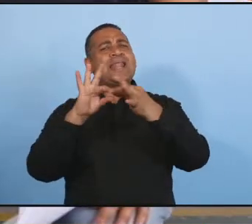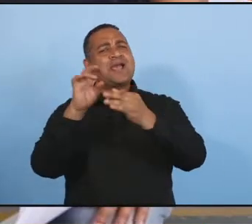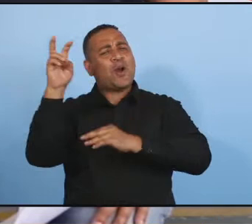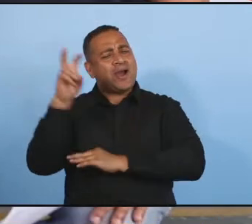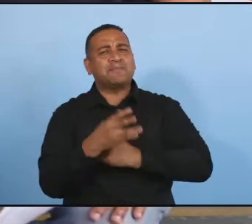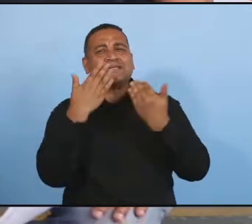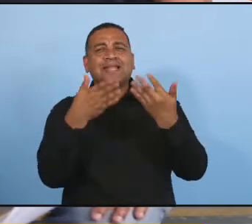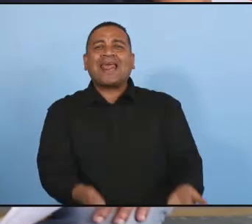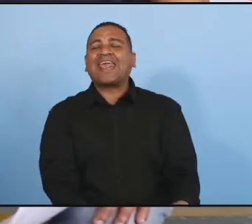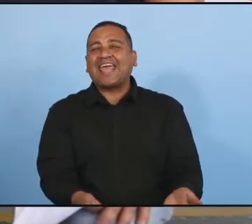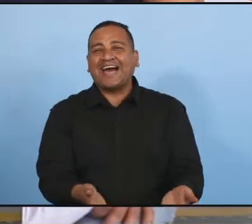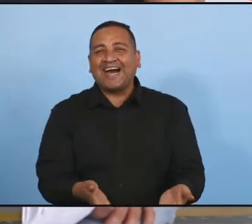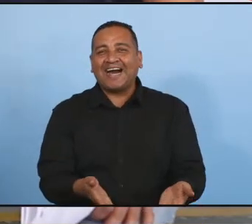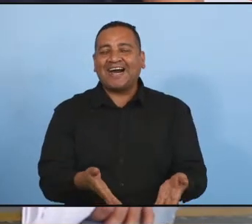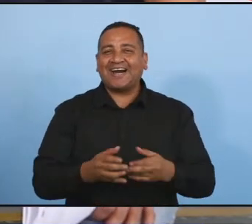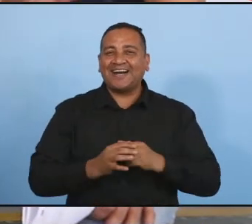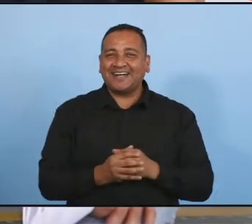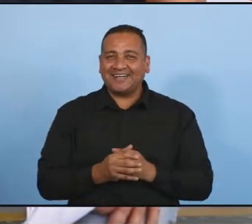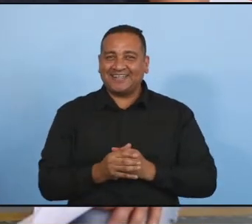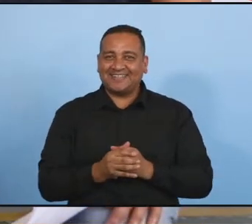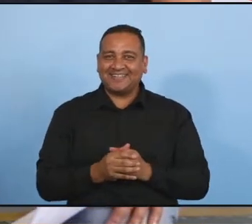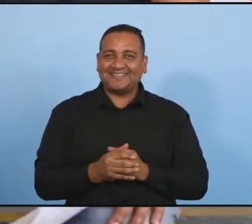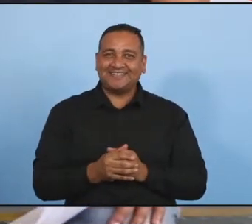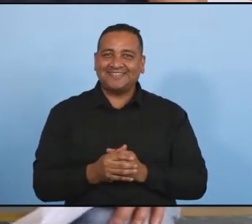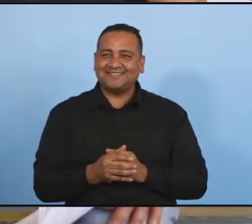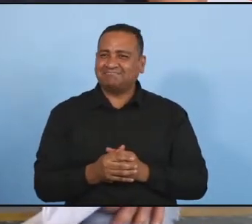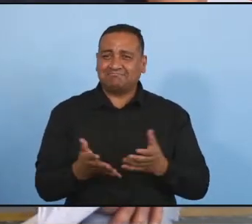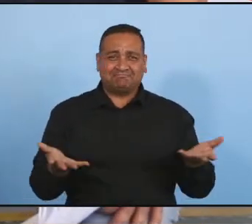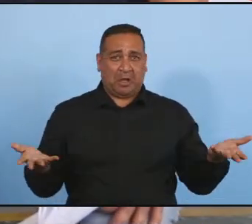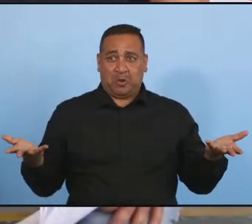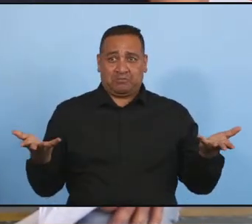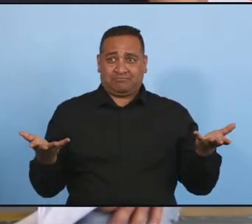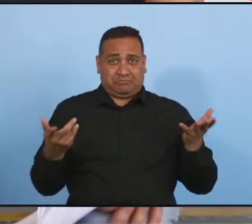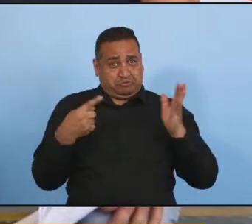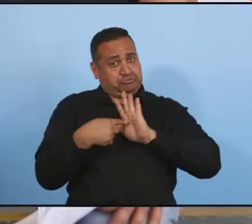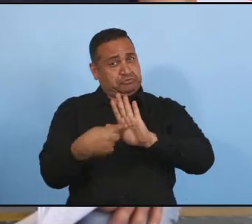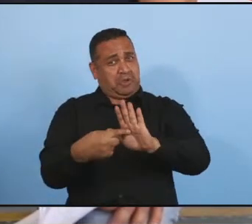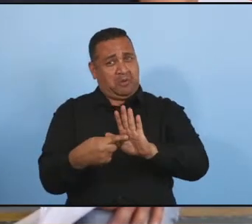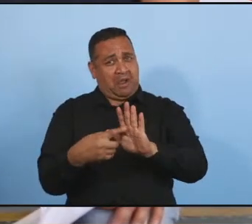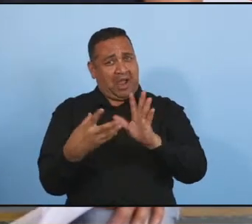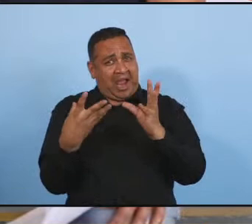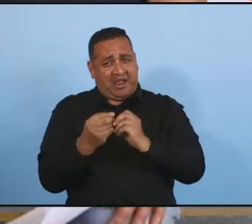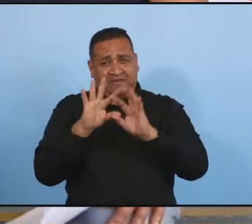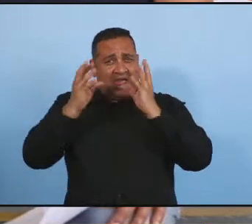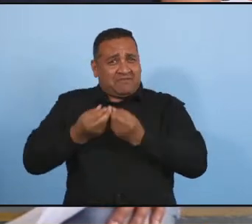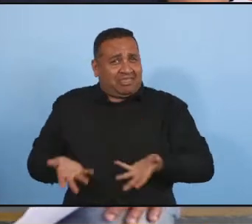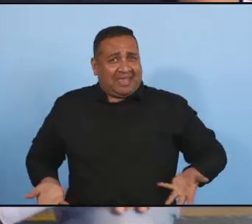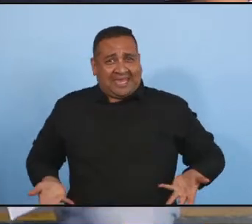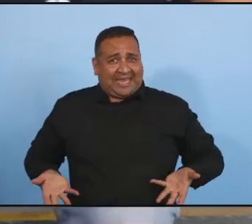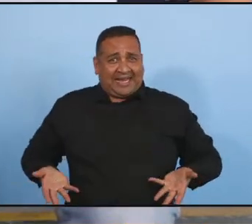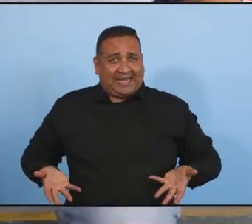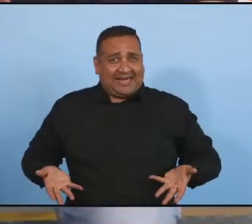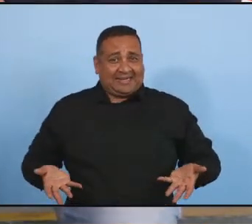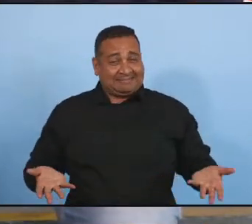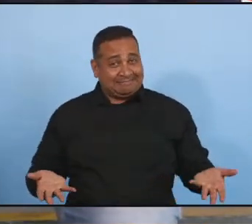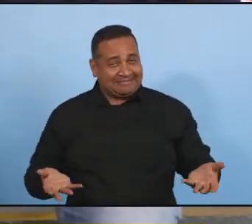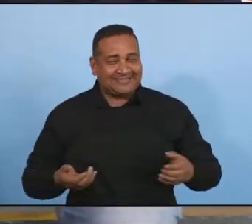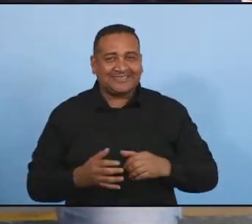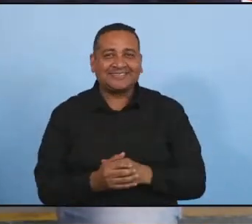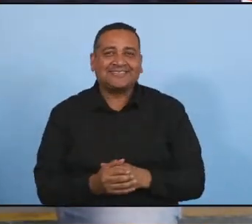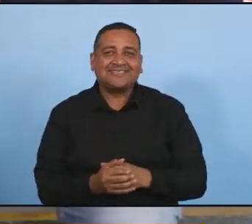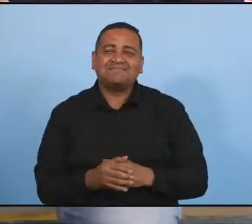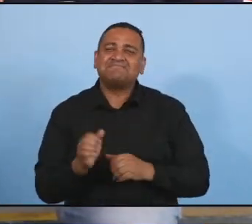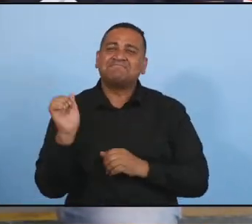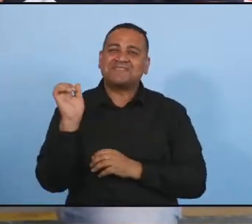tertiary institution of choice. That would be that alone is a reason to do that. So obviously you've got the